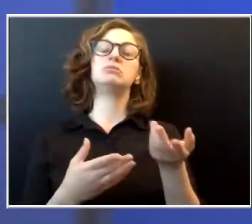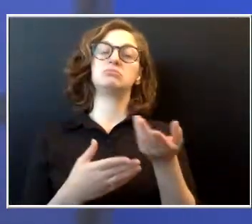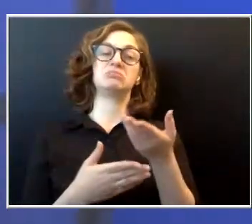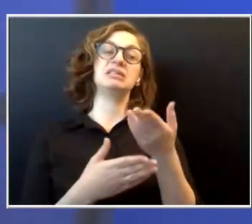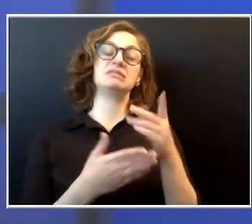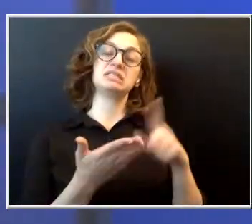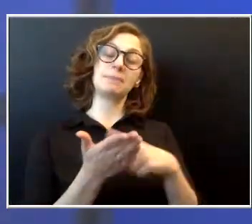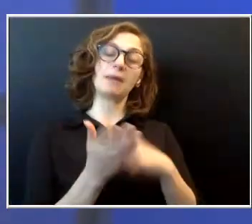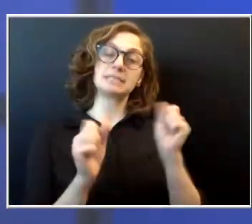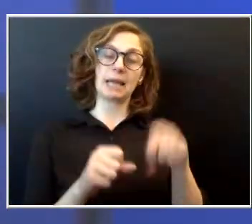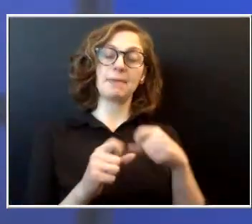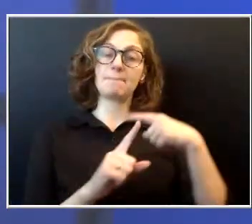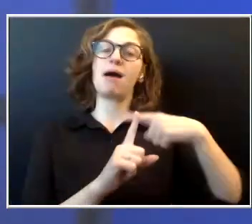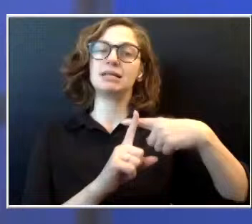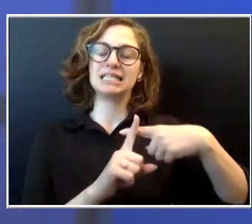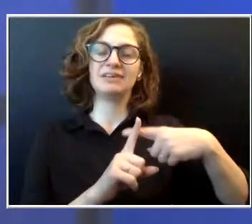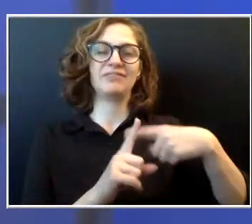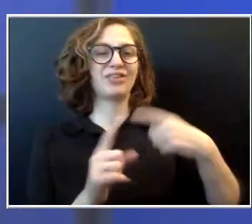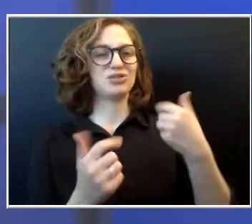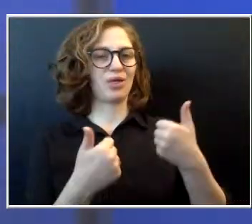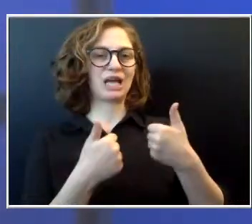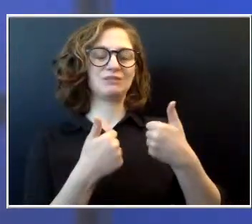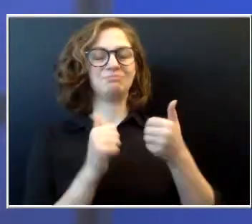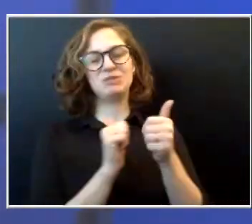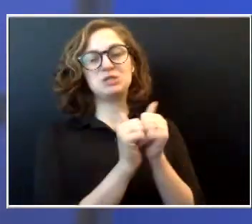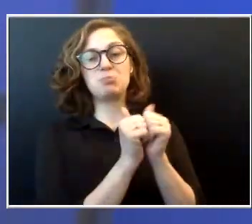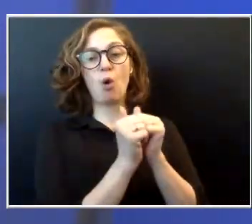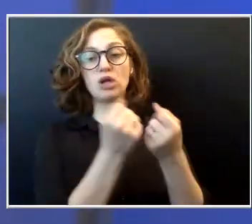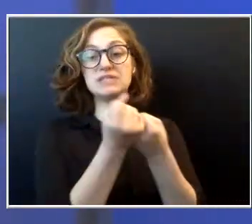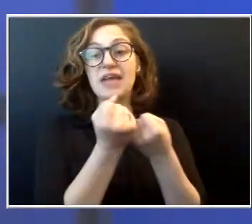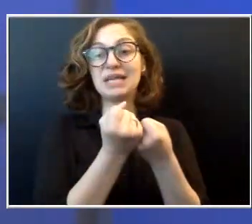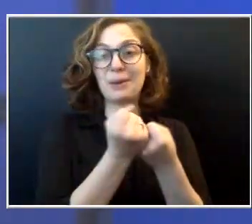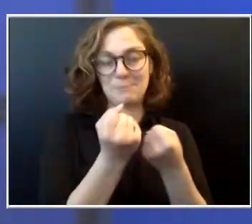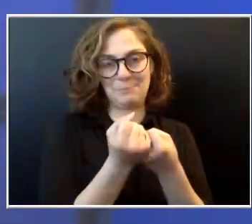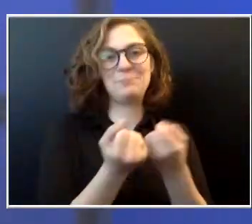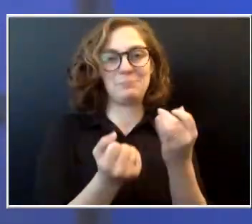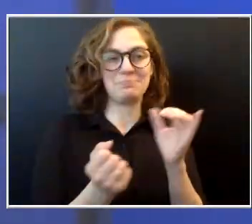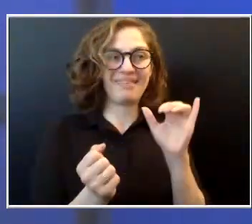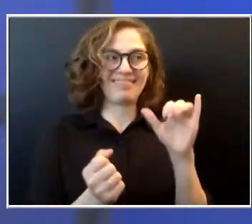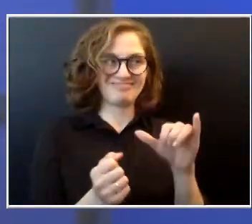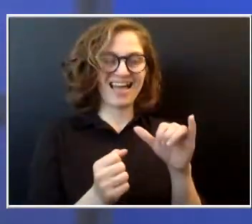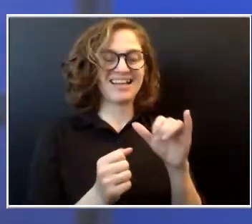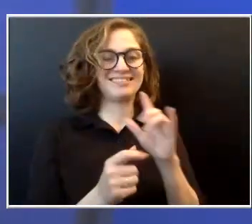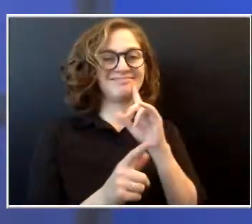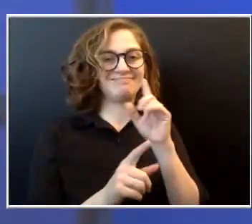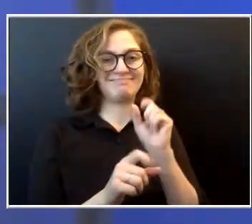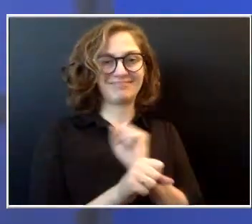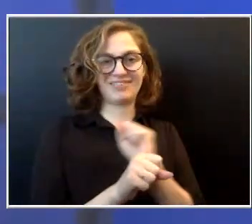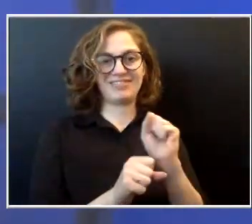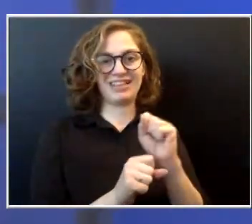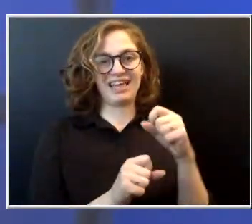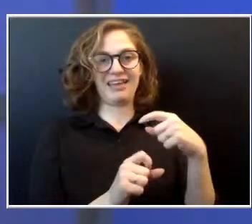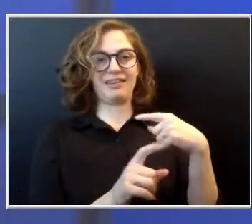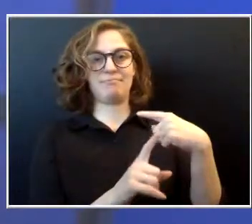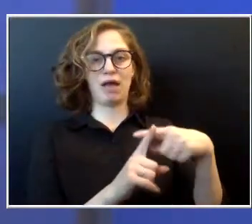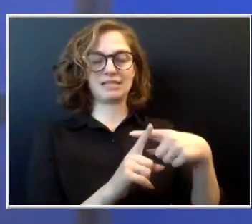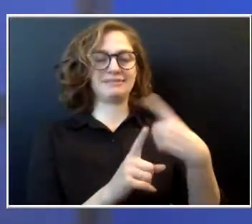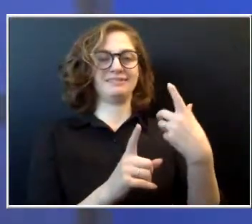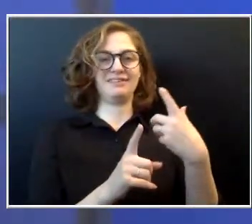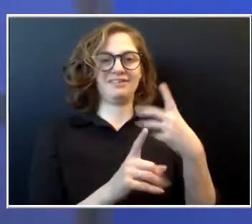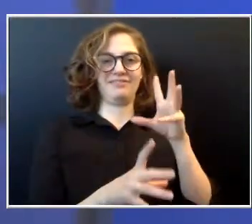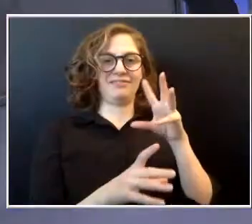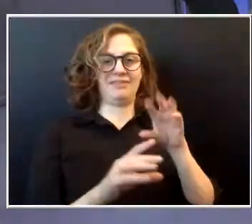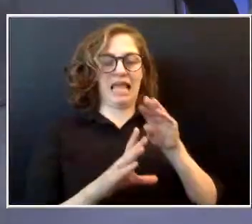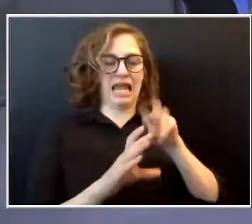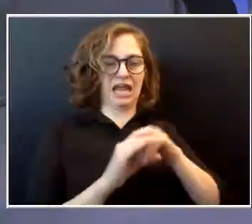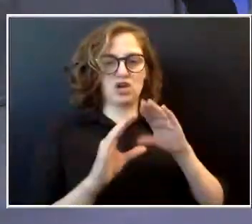thing ever to feel like, you hear everybody around town or even watching the game at halftime say, we got to get it together. We do. Yes. I'm sorry,